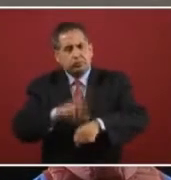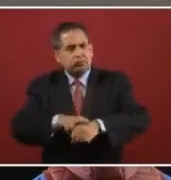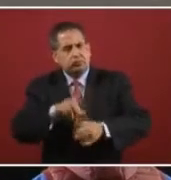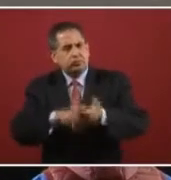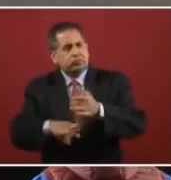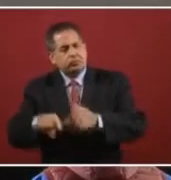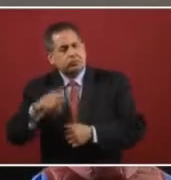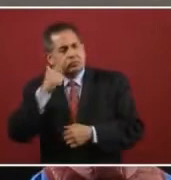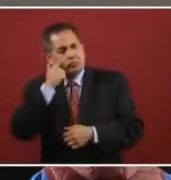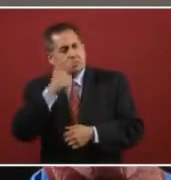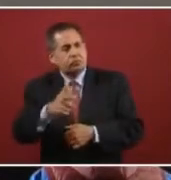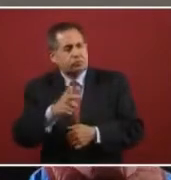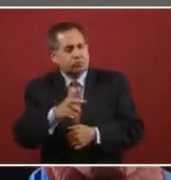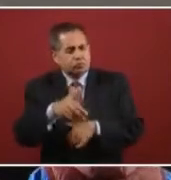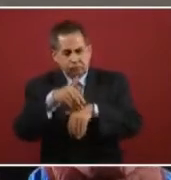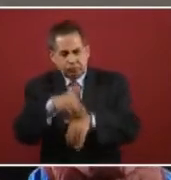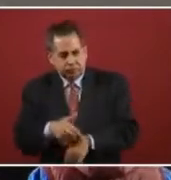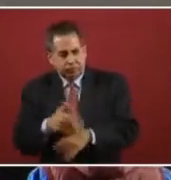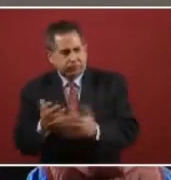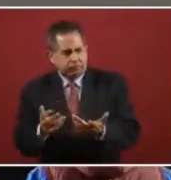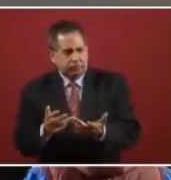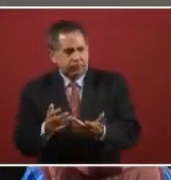What about the coordinators that resist